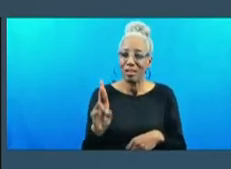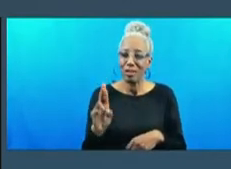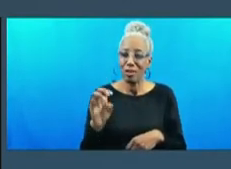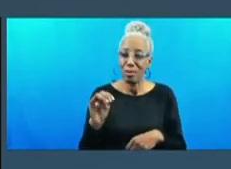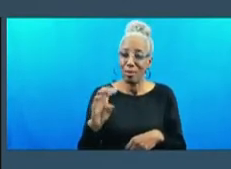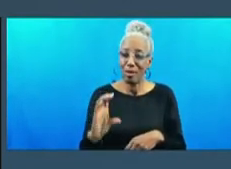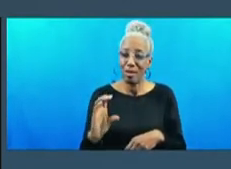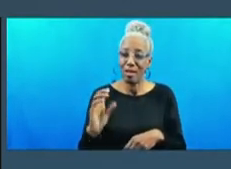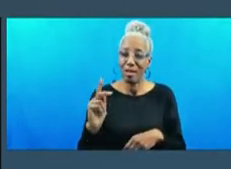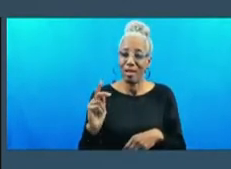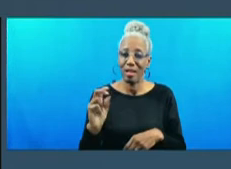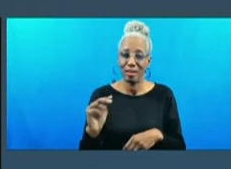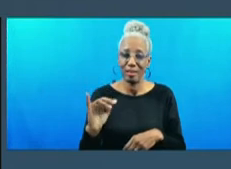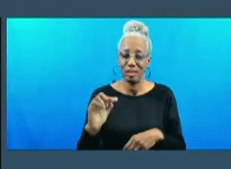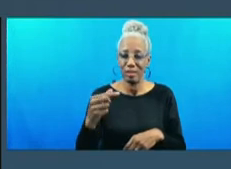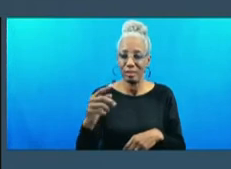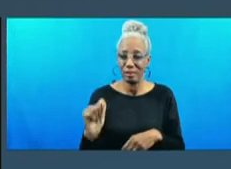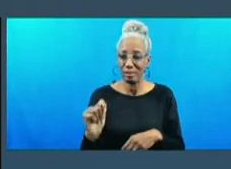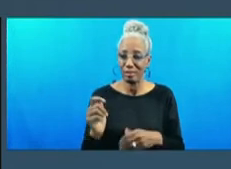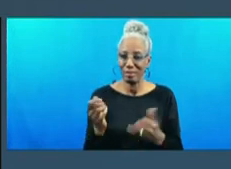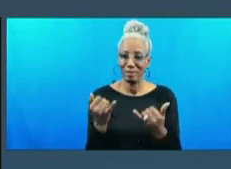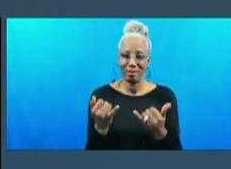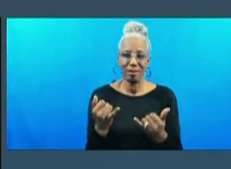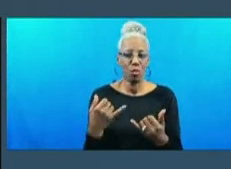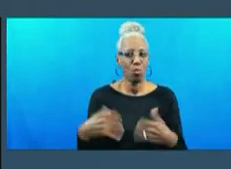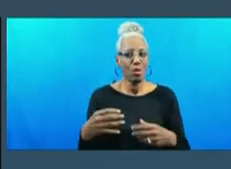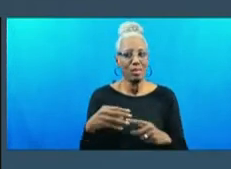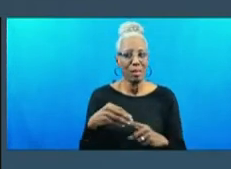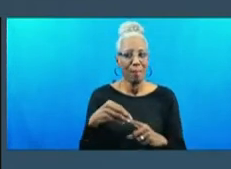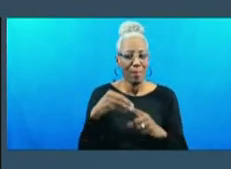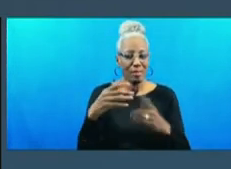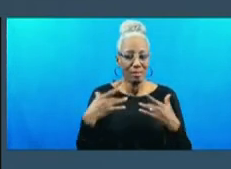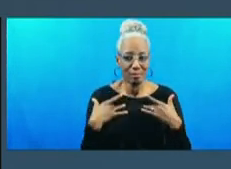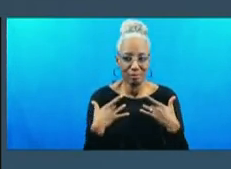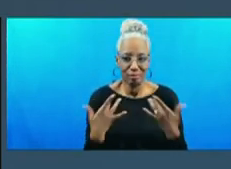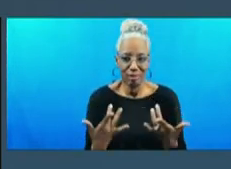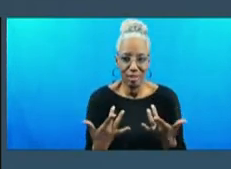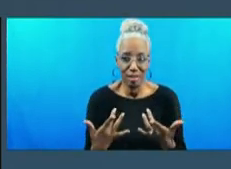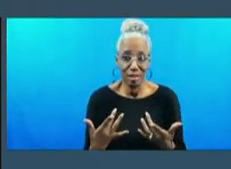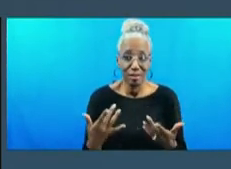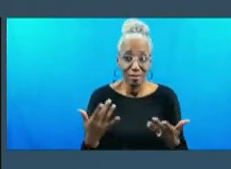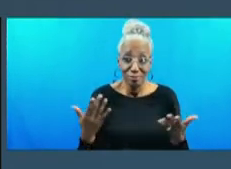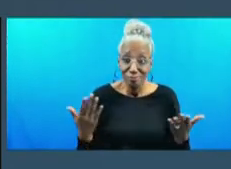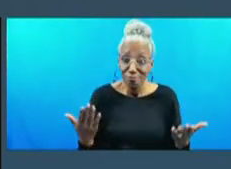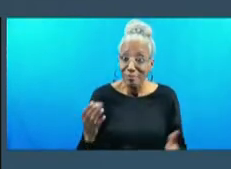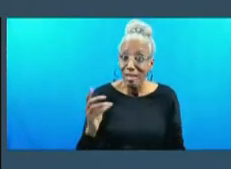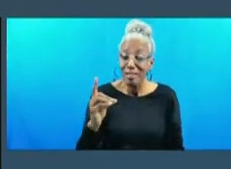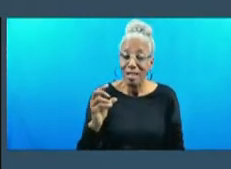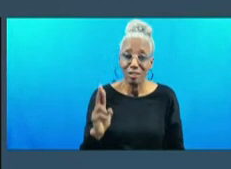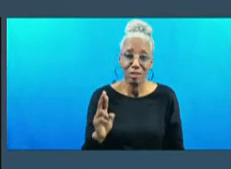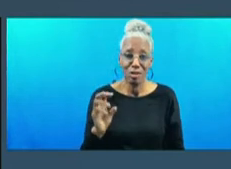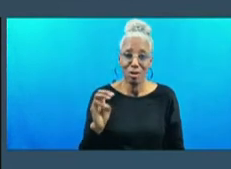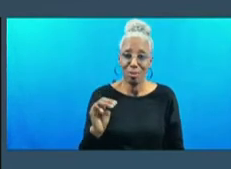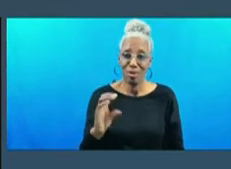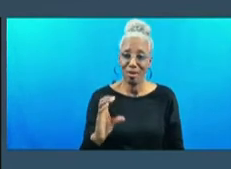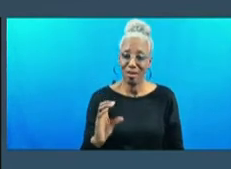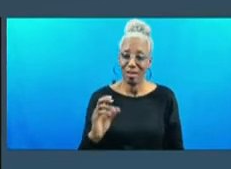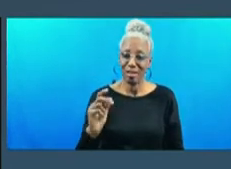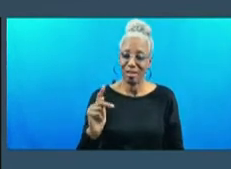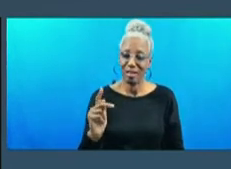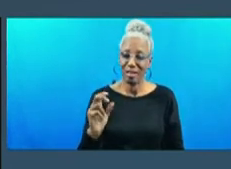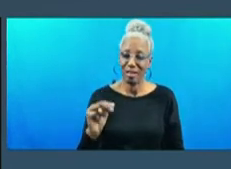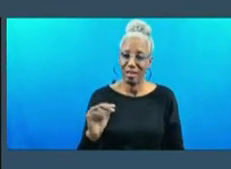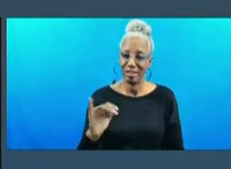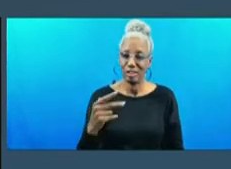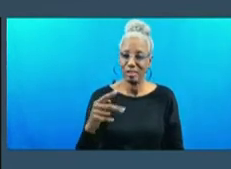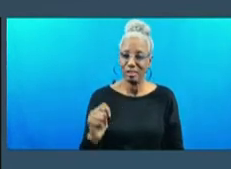is a very special occasion when Dr. McKnight usually speaks to the community, she has to speak to the larger